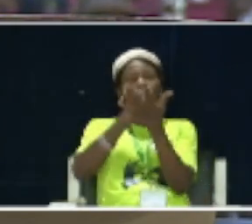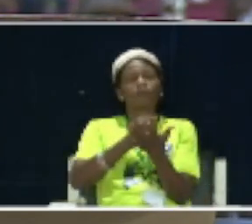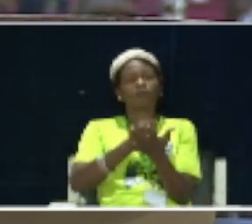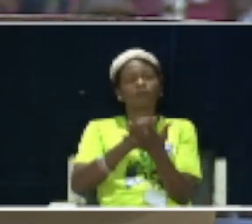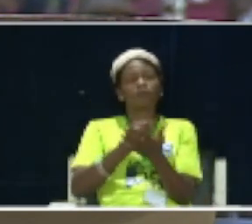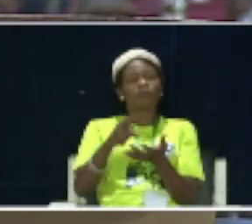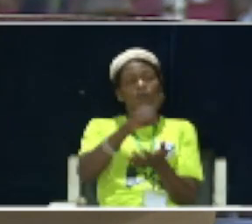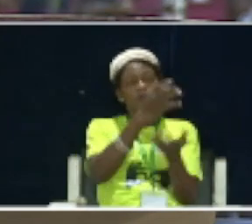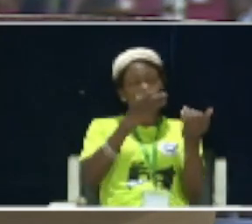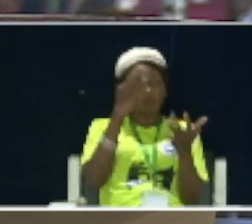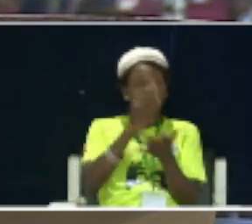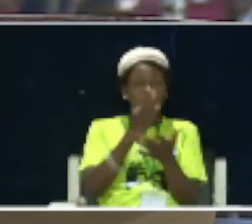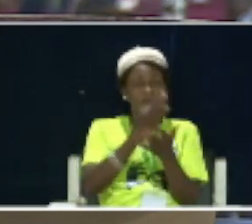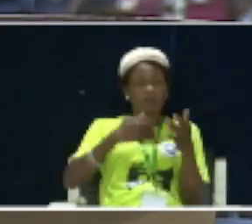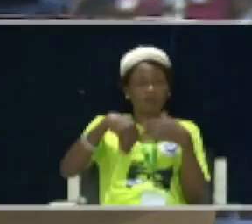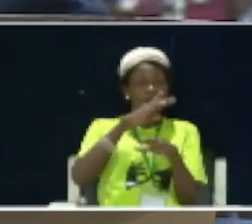You want financial overflow?